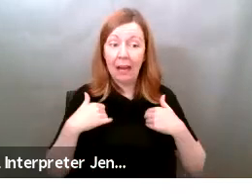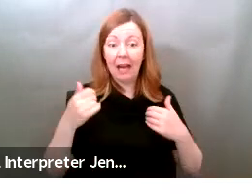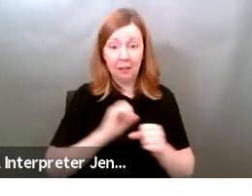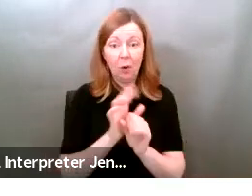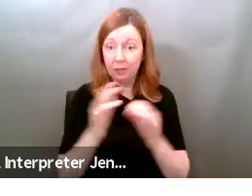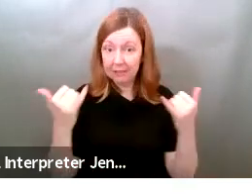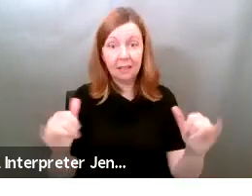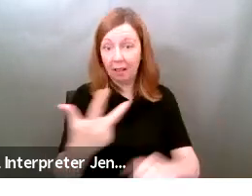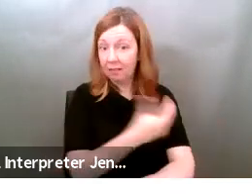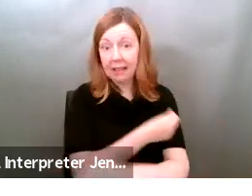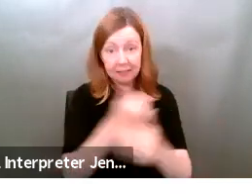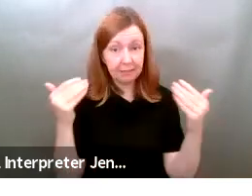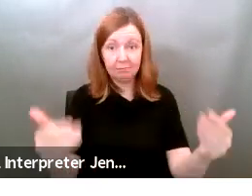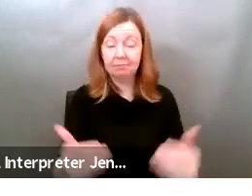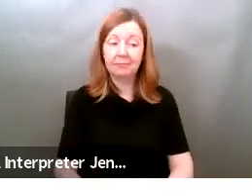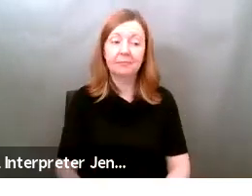COVID.